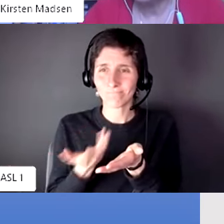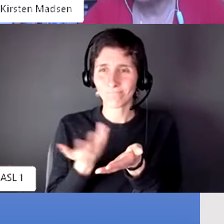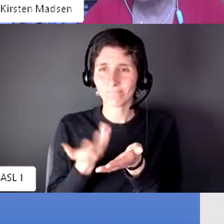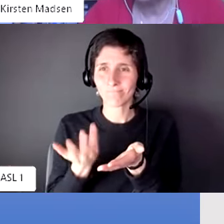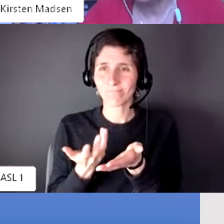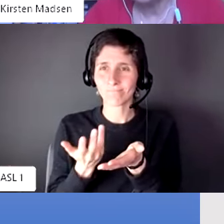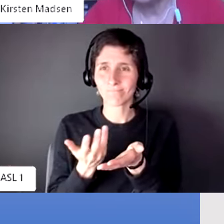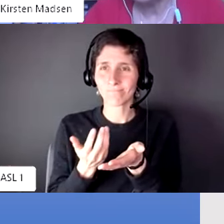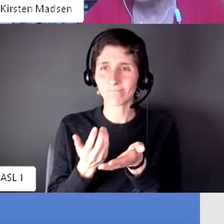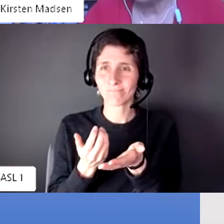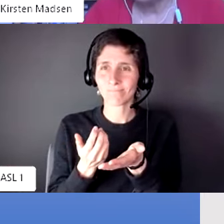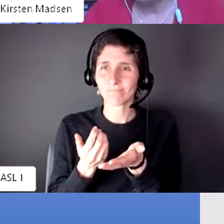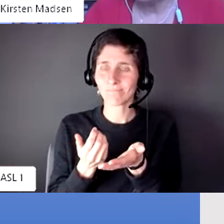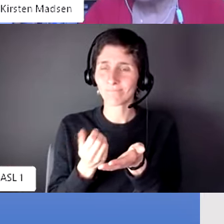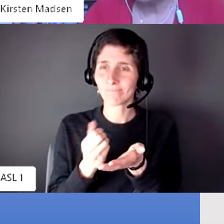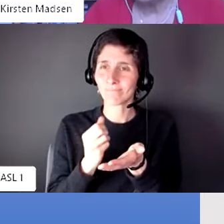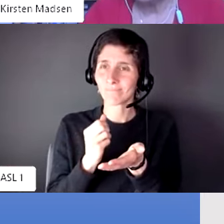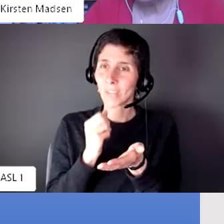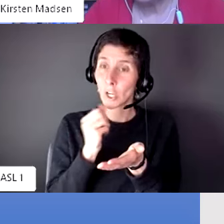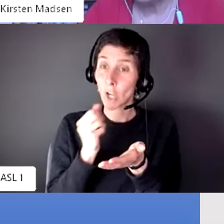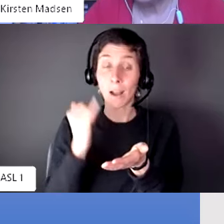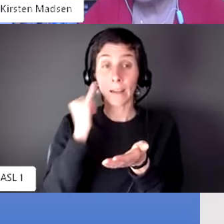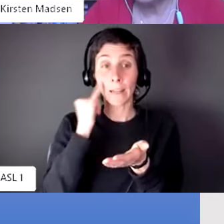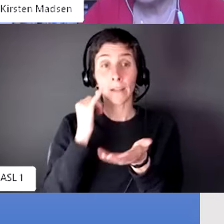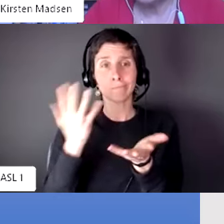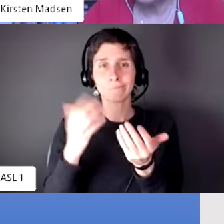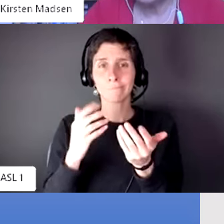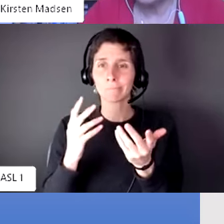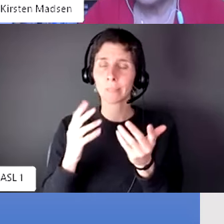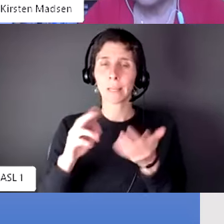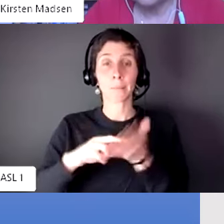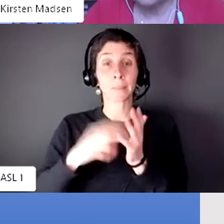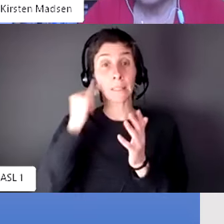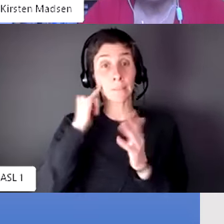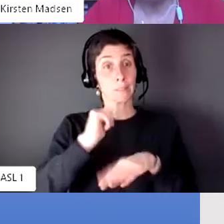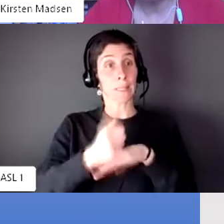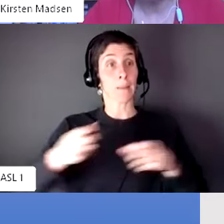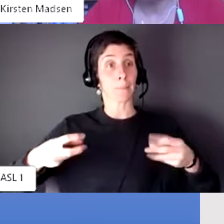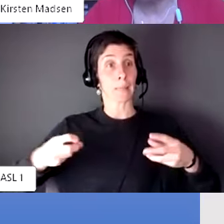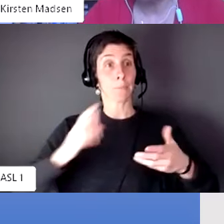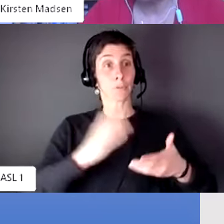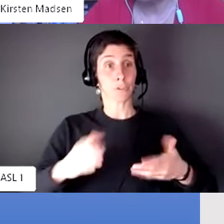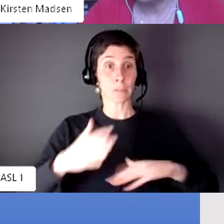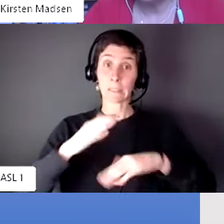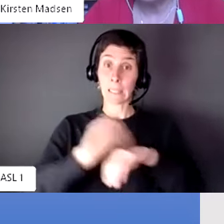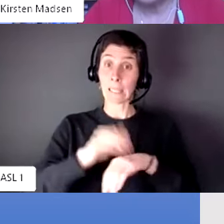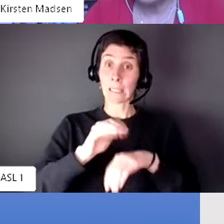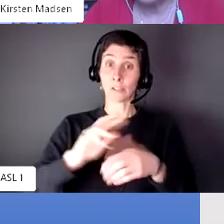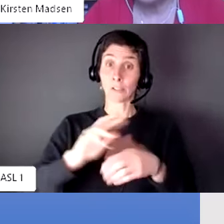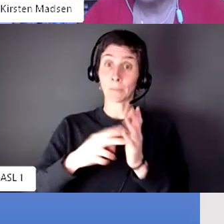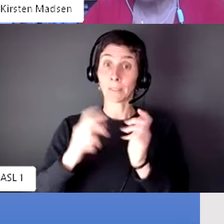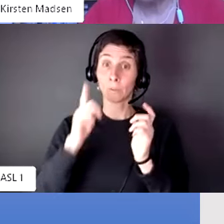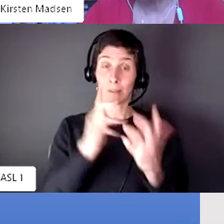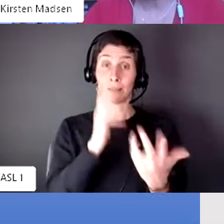a slated, we're going to have closed captioning for this and everything will be solved. That's not the case. Even